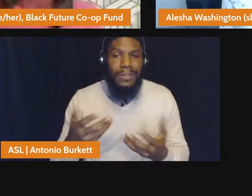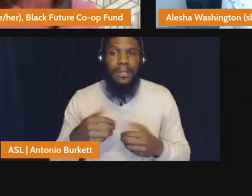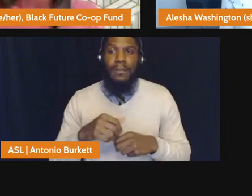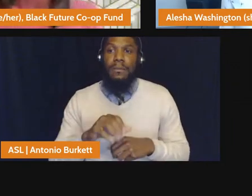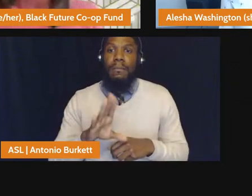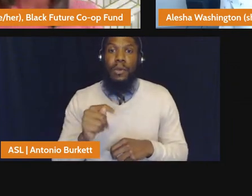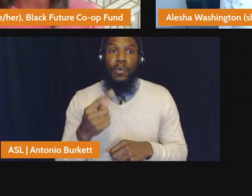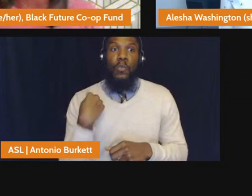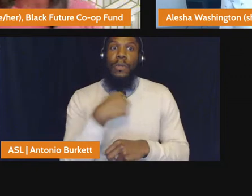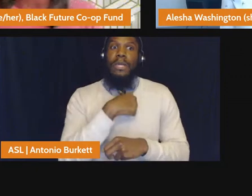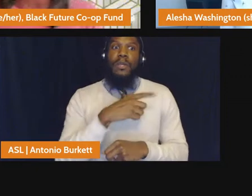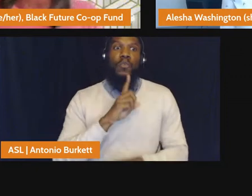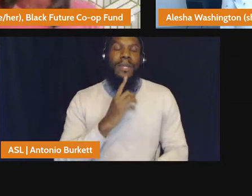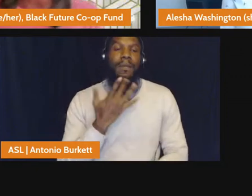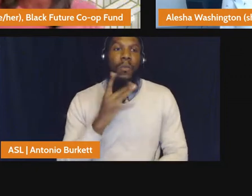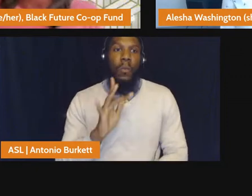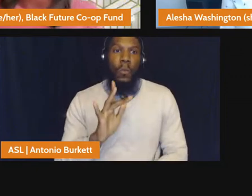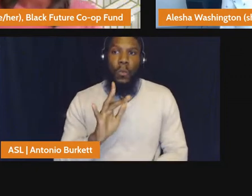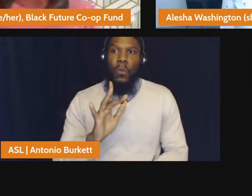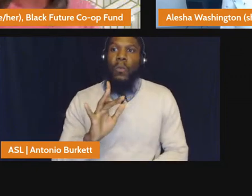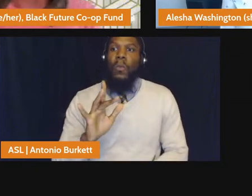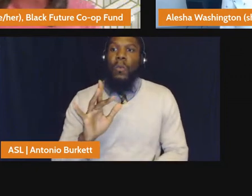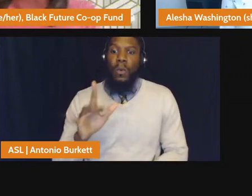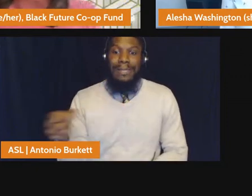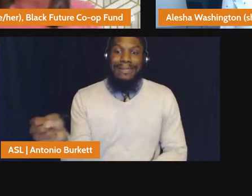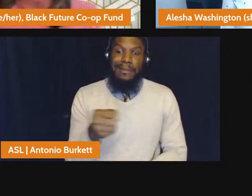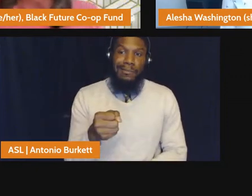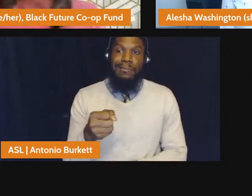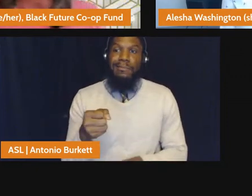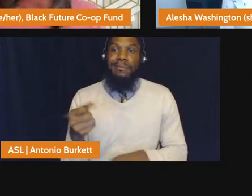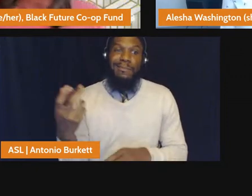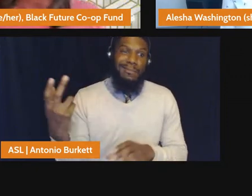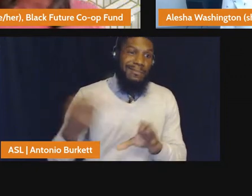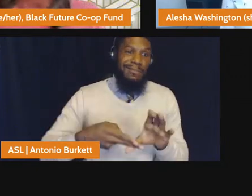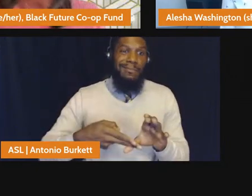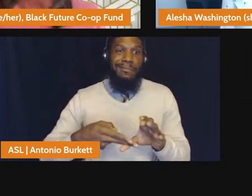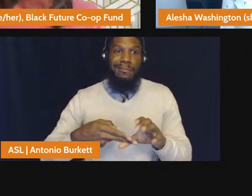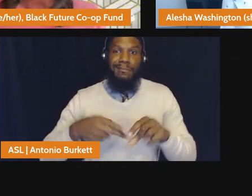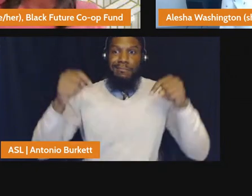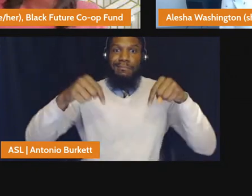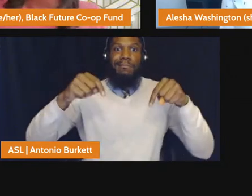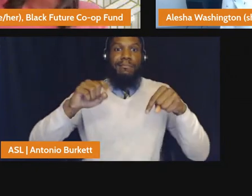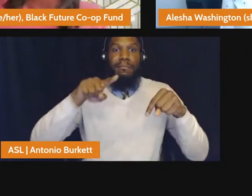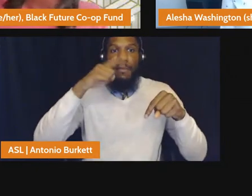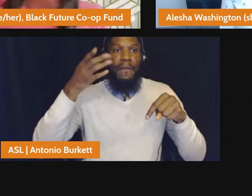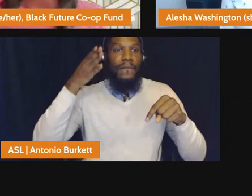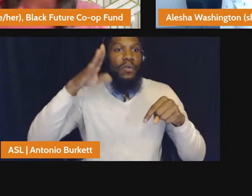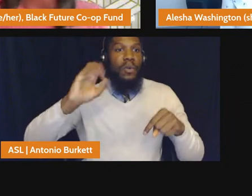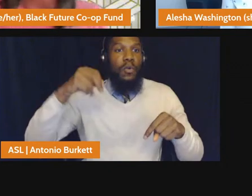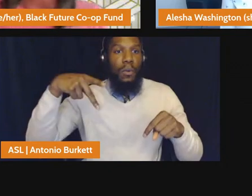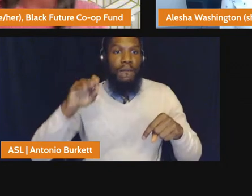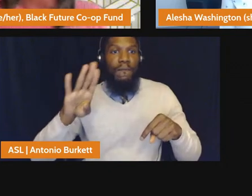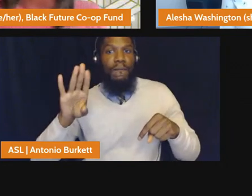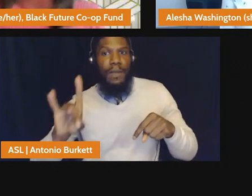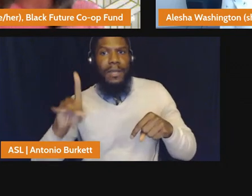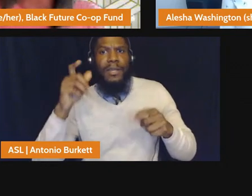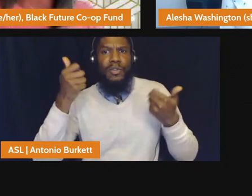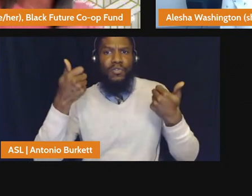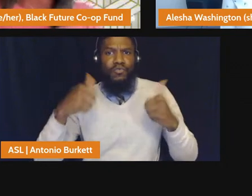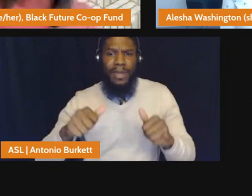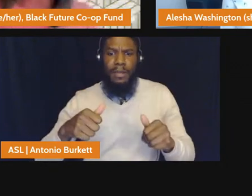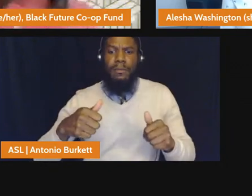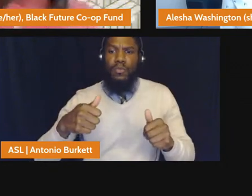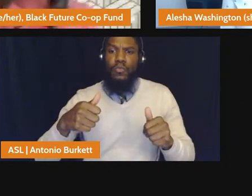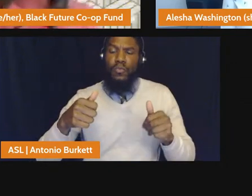able to have founded and to work for the Black Future Co-op Fund in trying to change the philanthropic paradigm and just